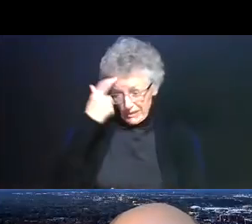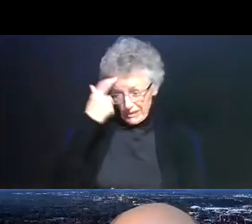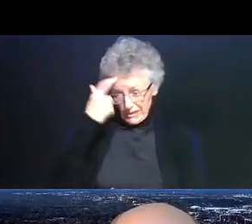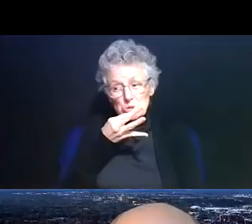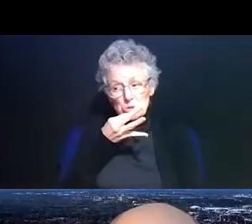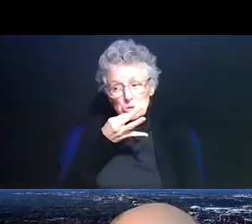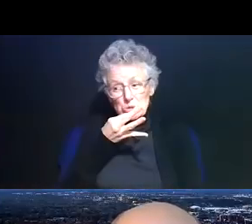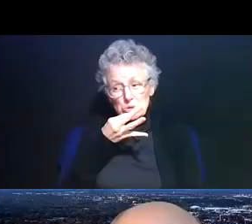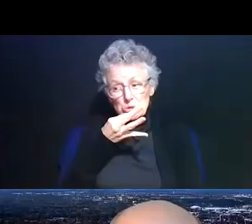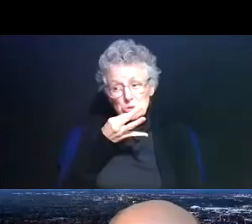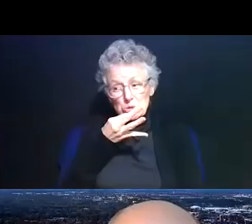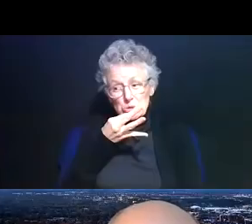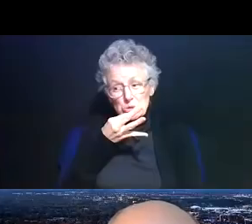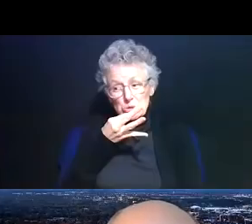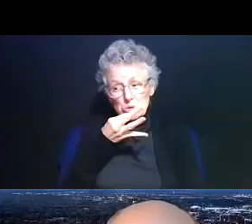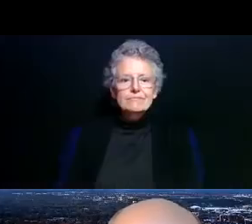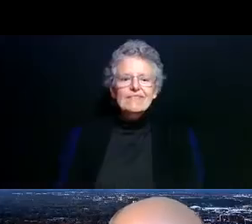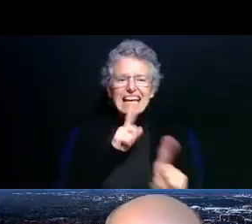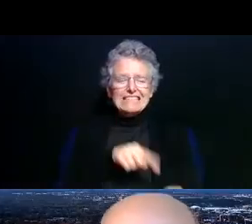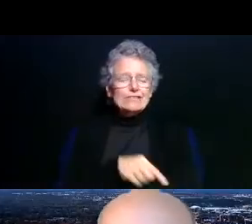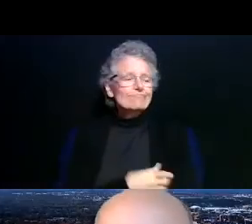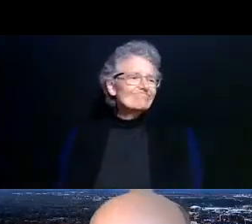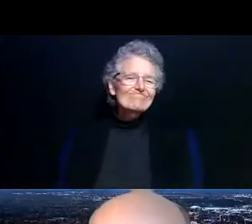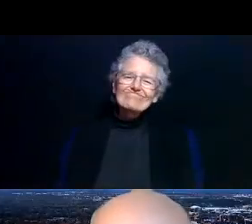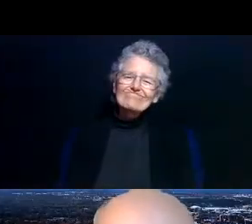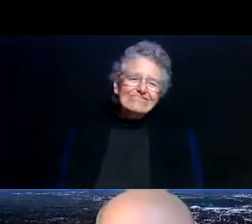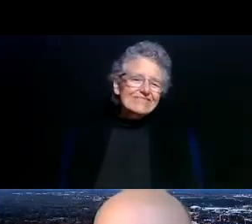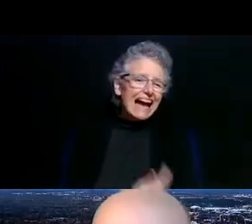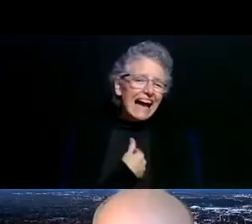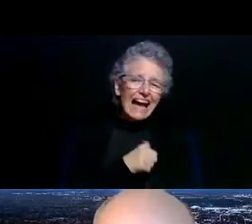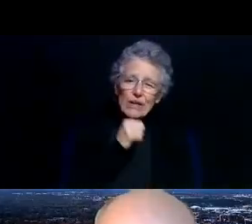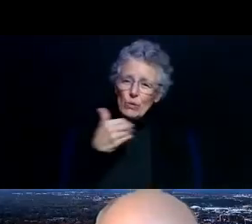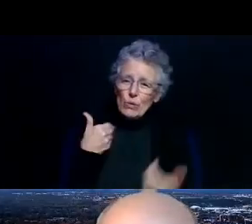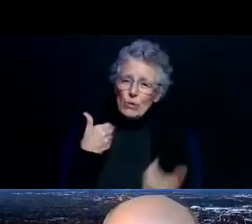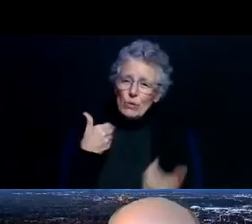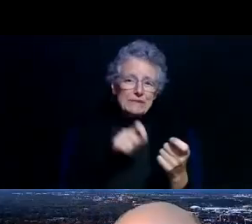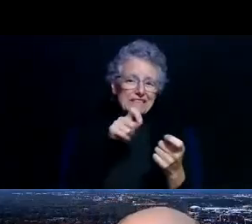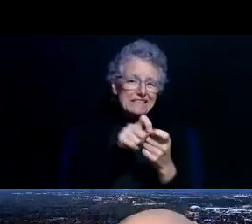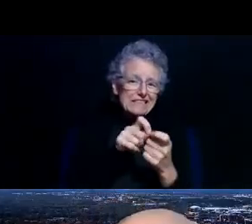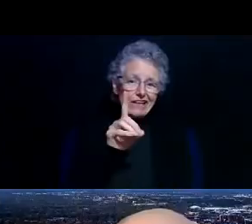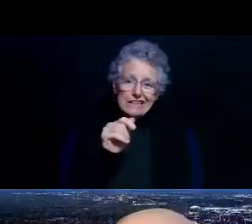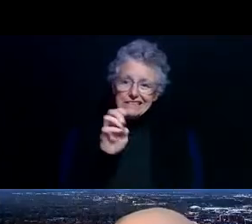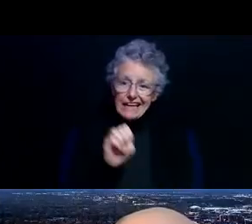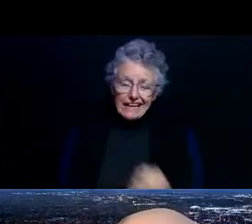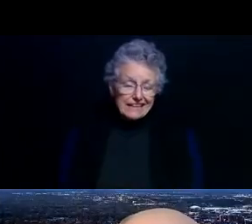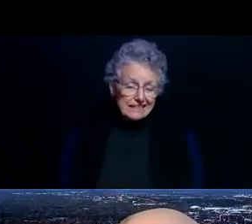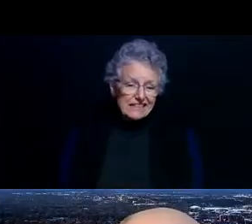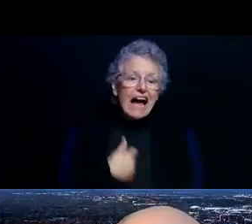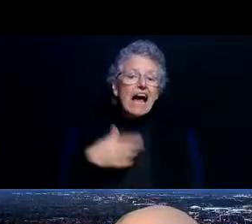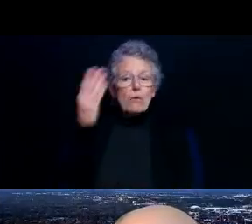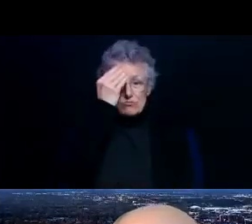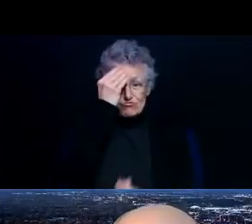Yeah, I do not have that. I will get back to you on